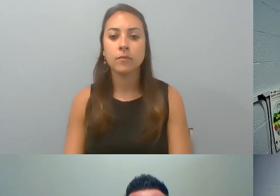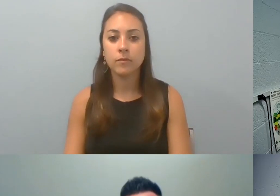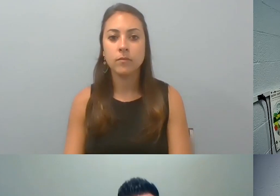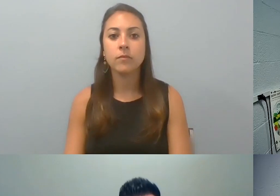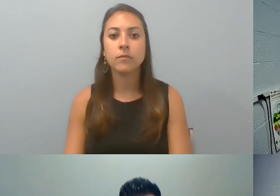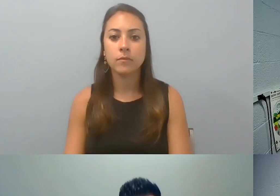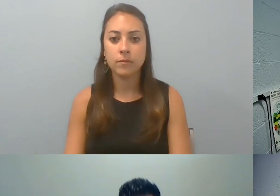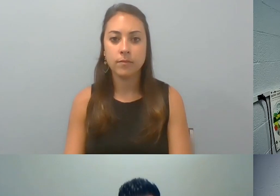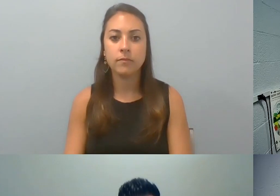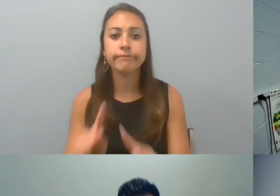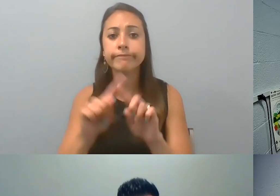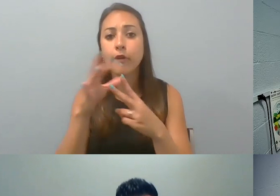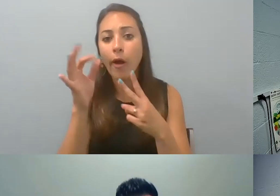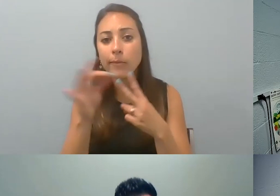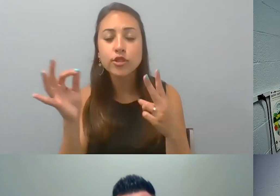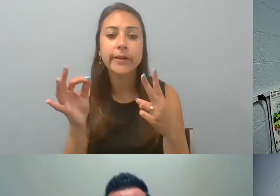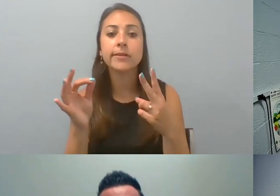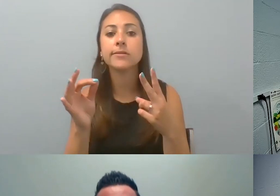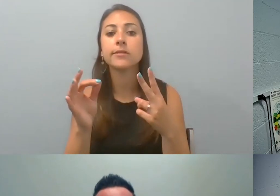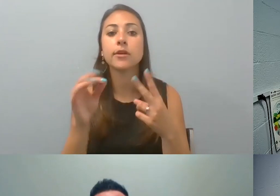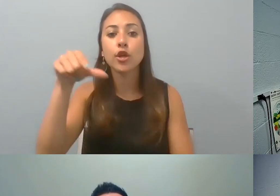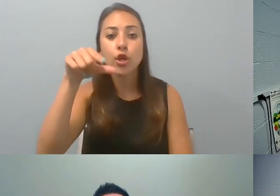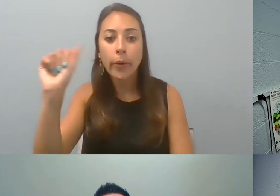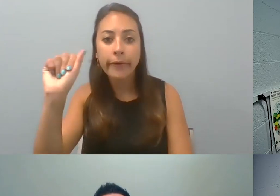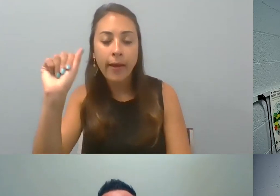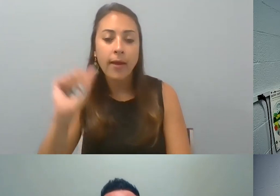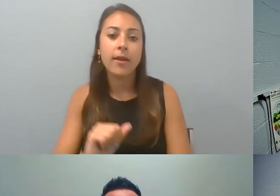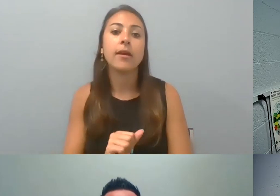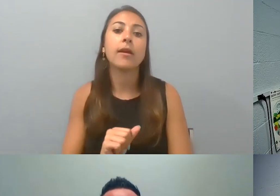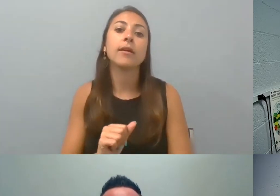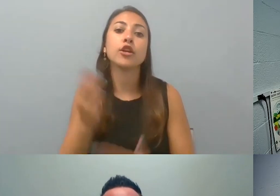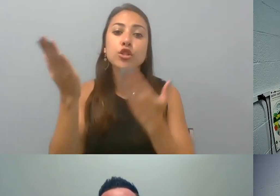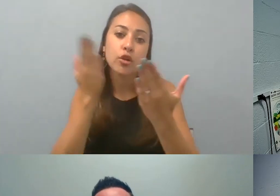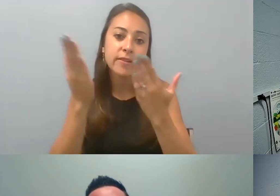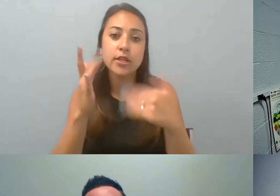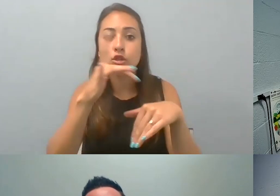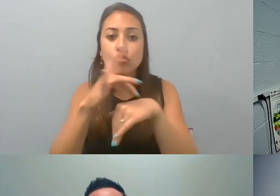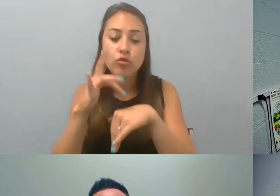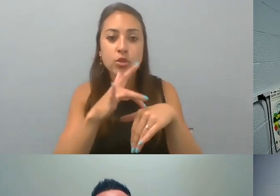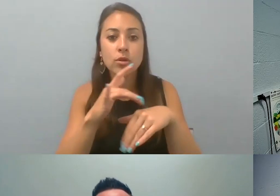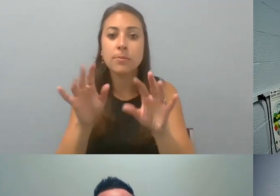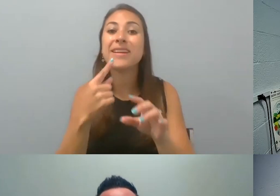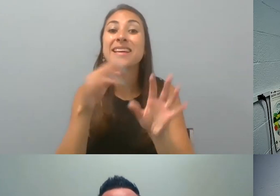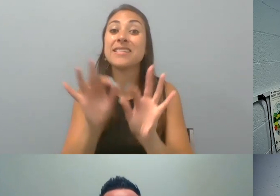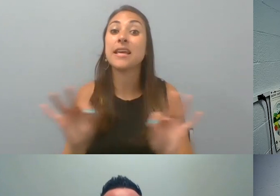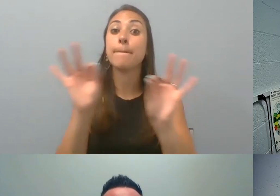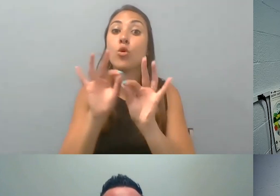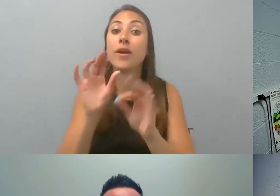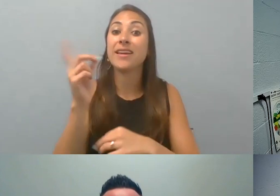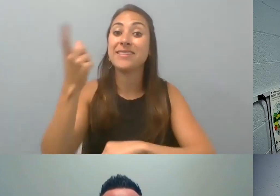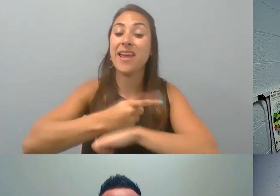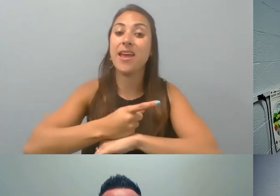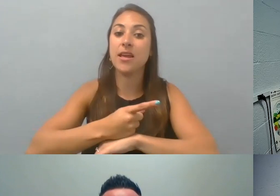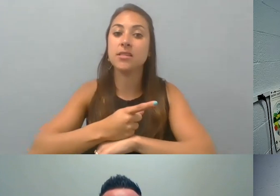dining plan options. There's a bunch of frequently asked questions, dining services resources, but then this important dates, it will take you to